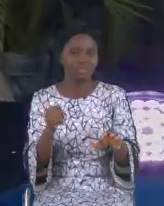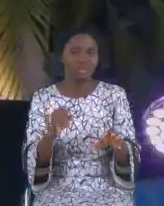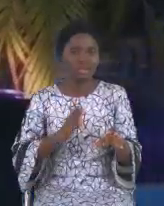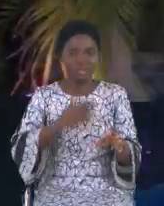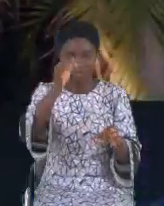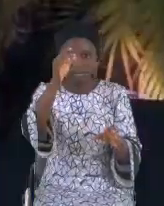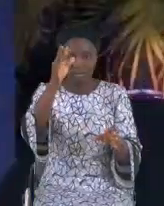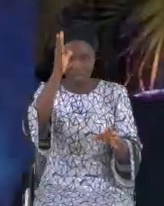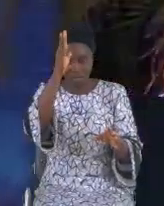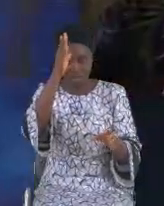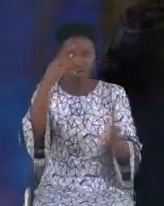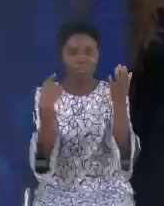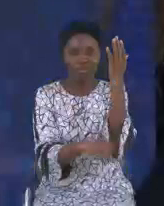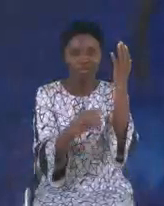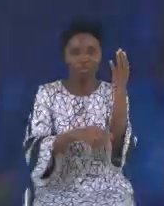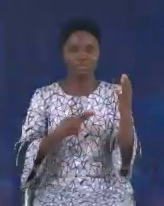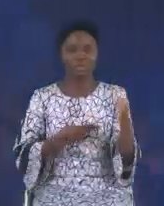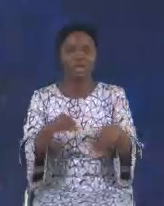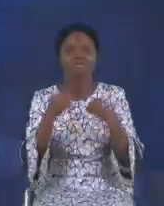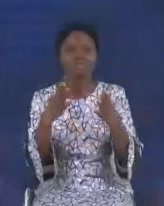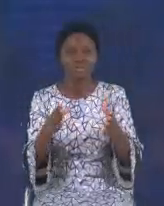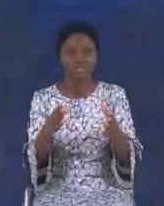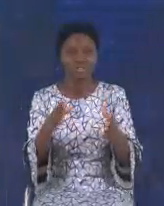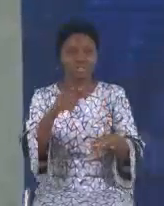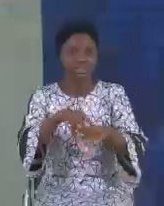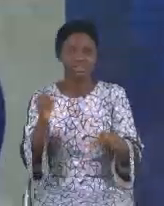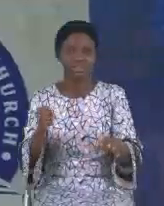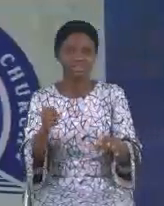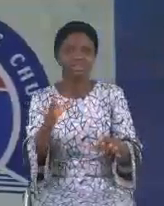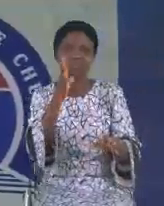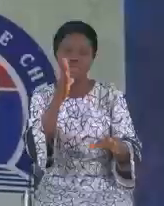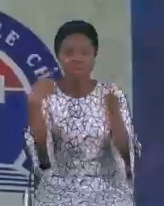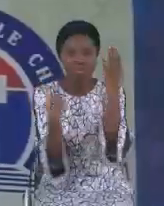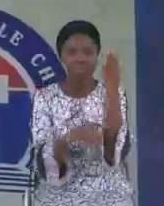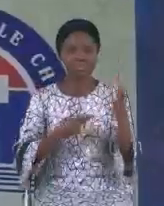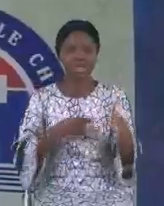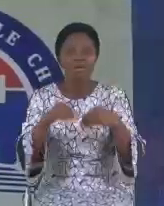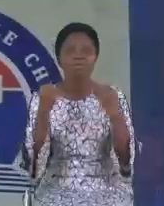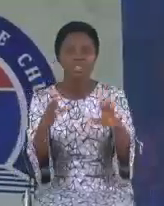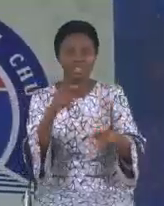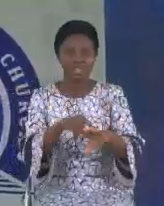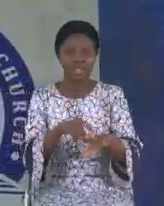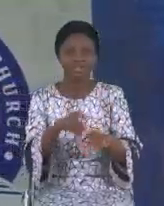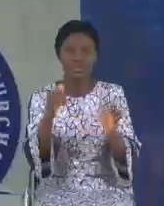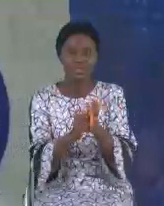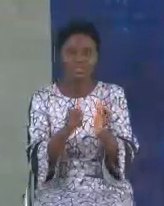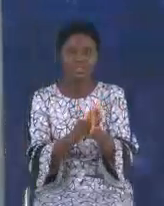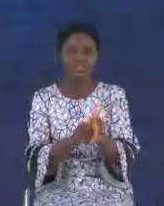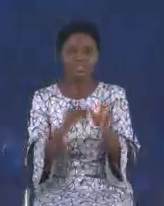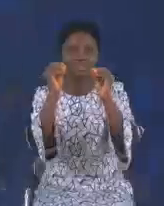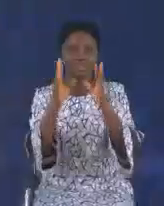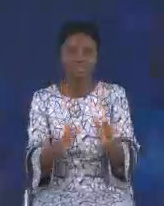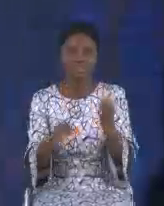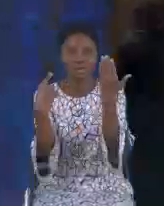many times mommy punished us? How many times teachers punished us? And it's like binding us with chains and